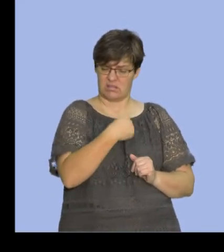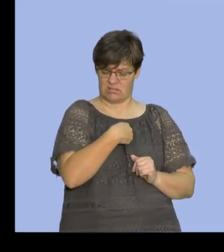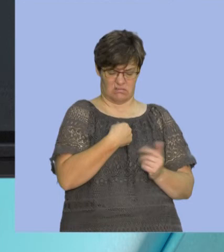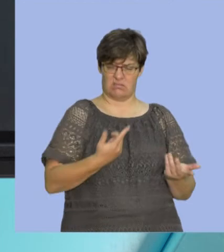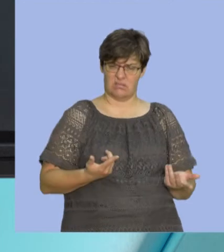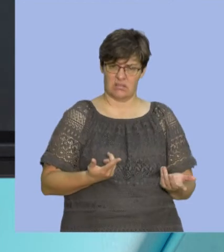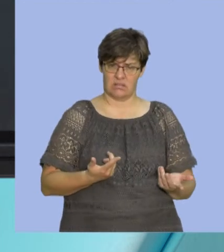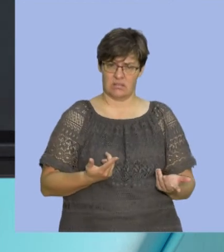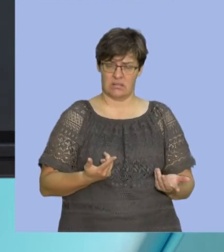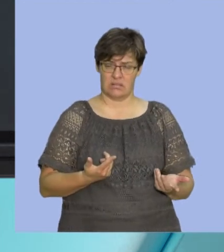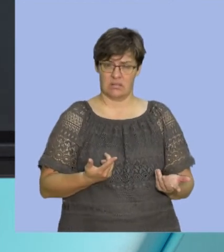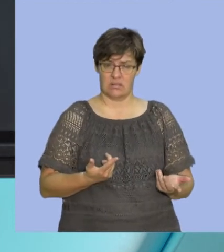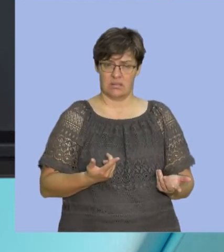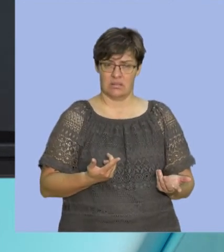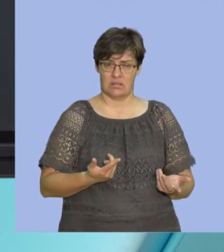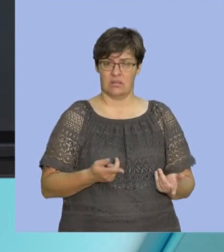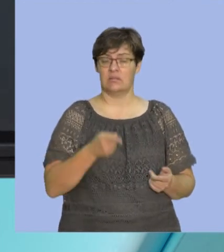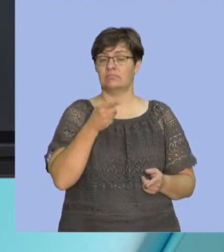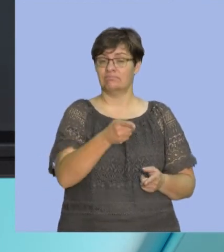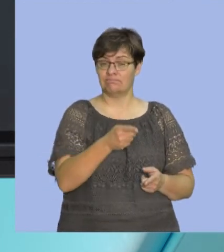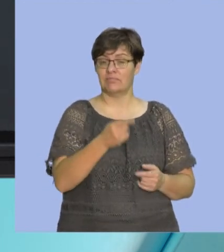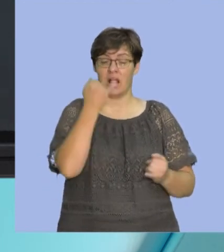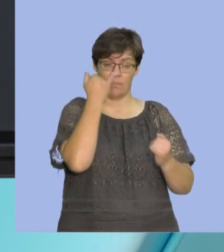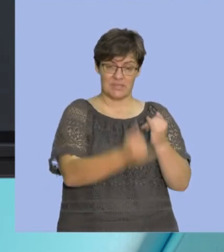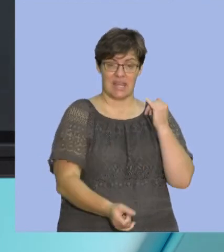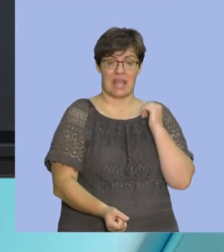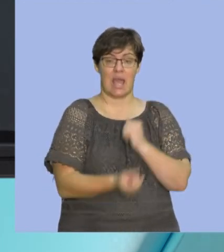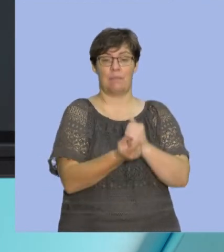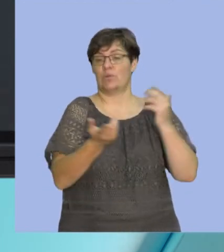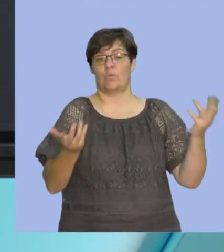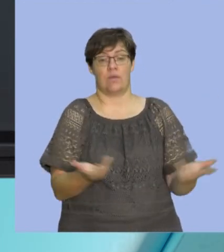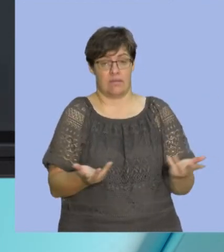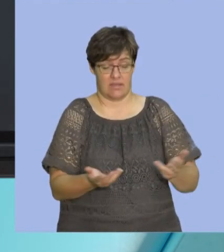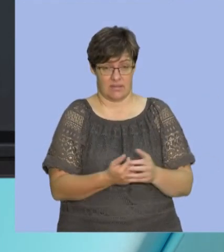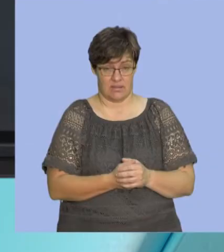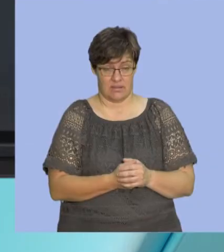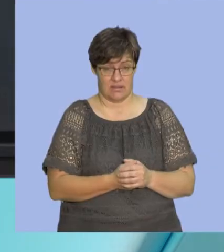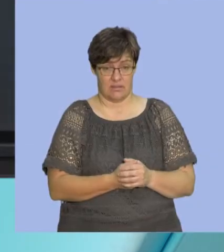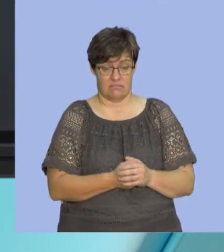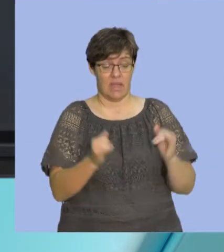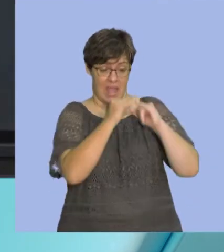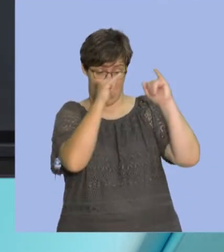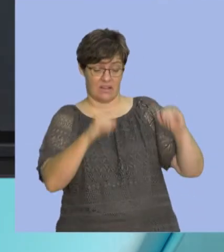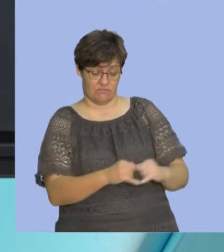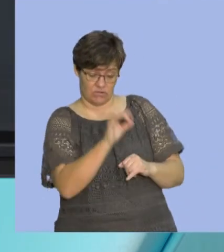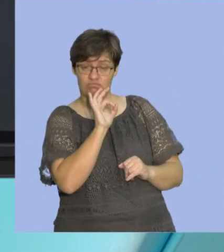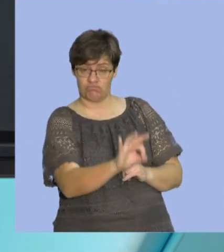what? Where has the error been made? So, it was an invoice,